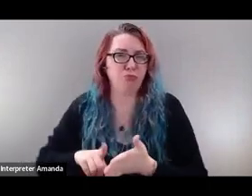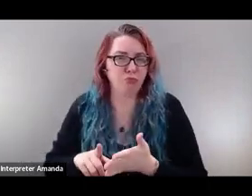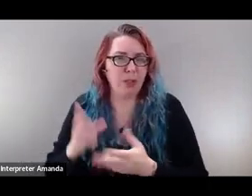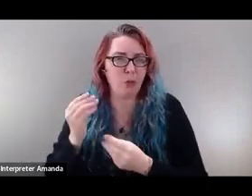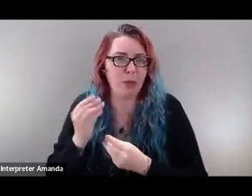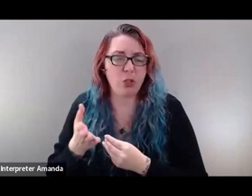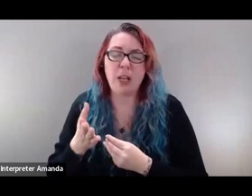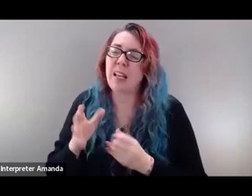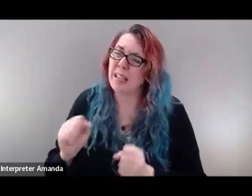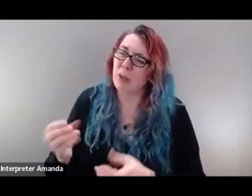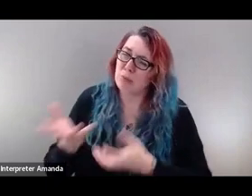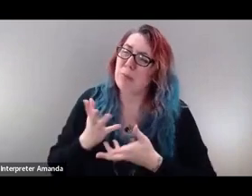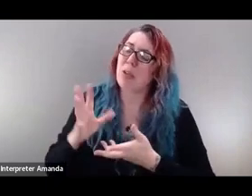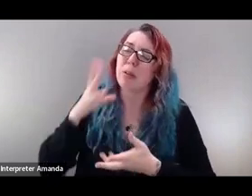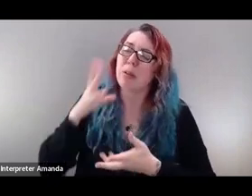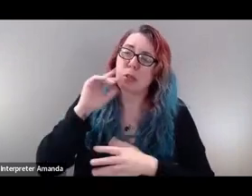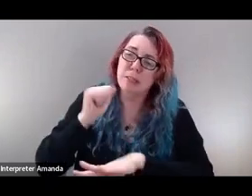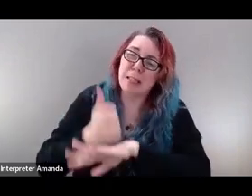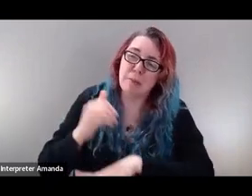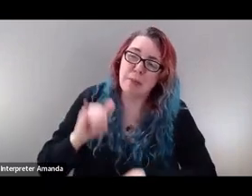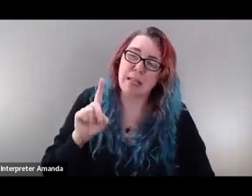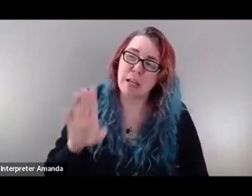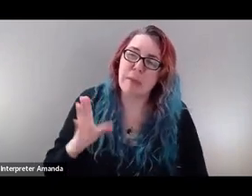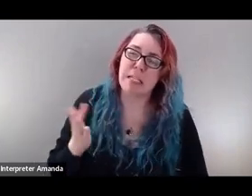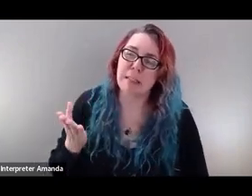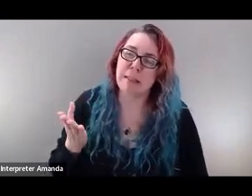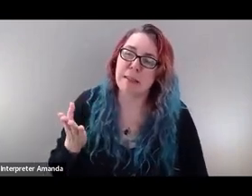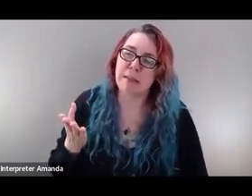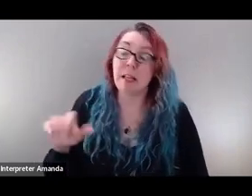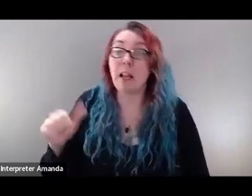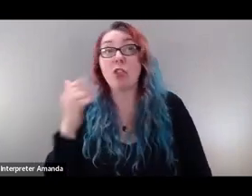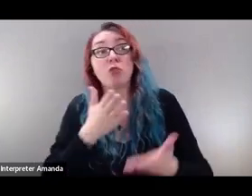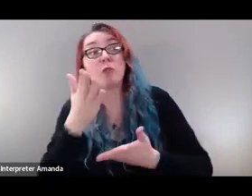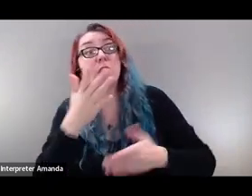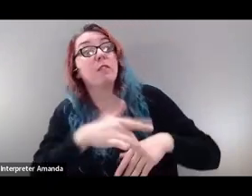this platform in relationship with other services offered in the sector?